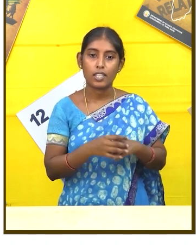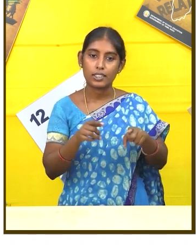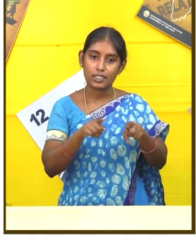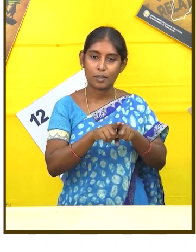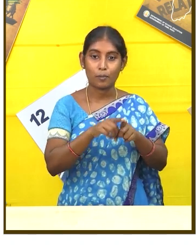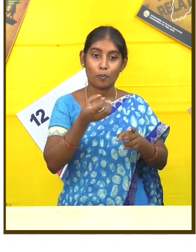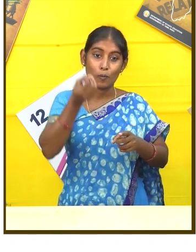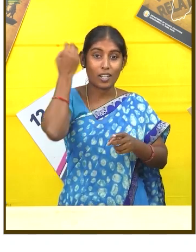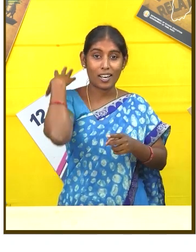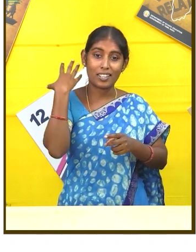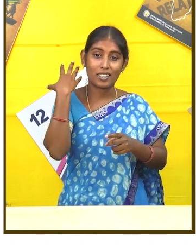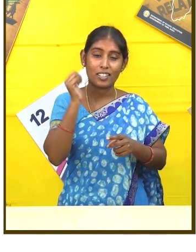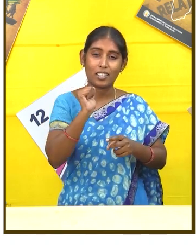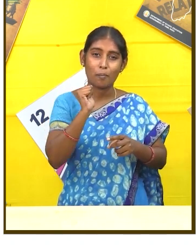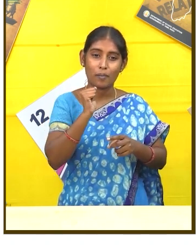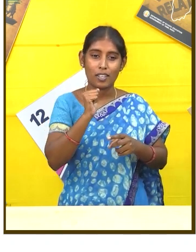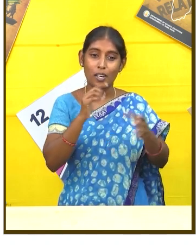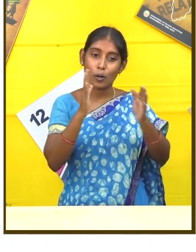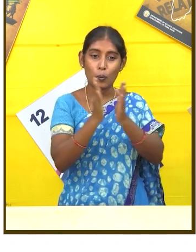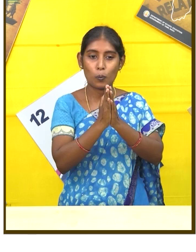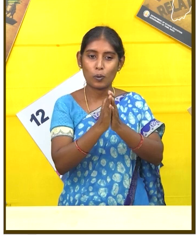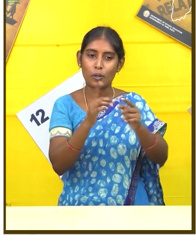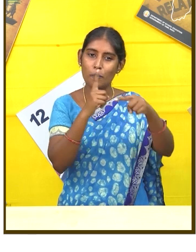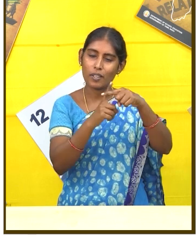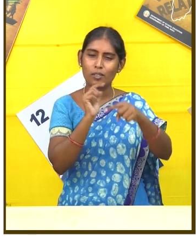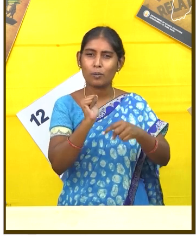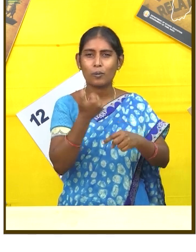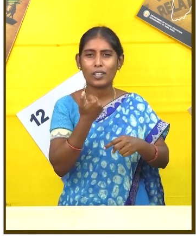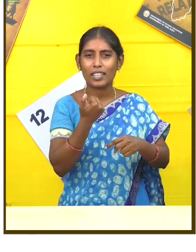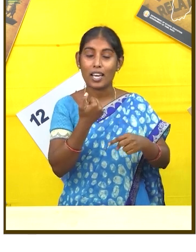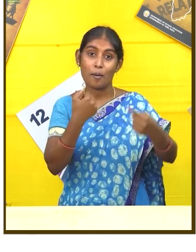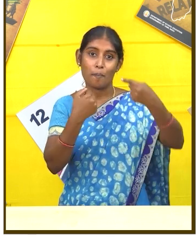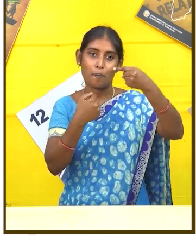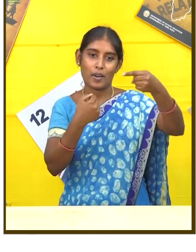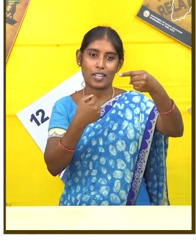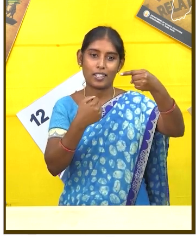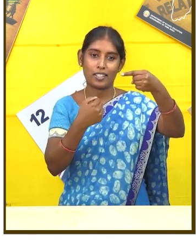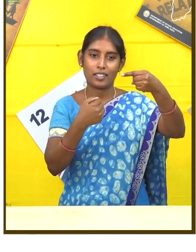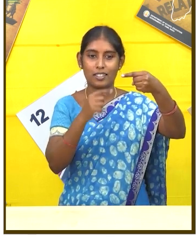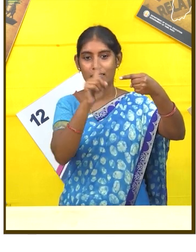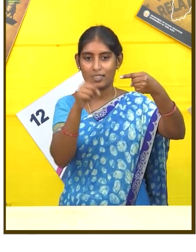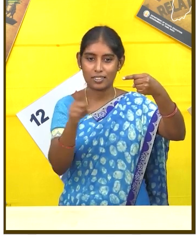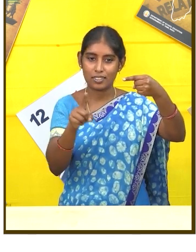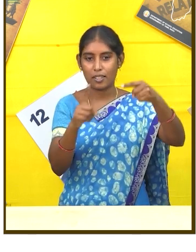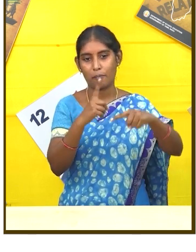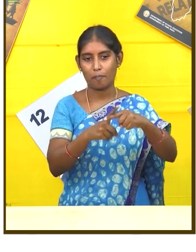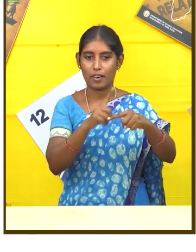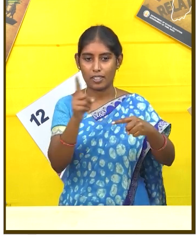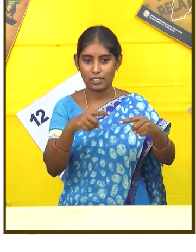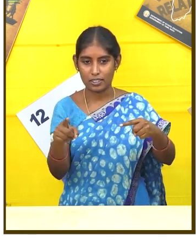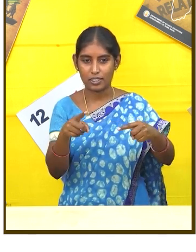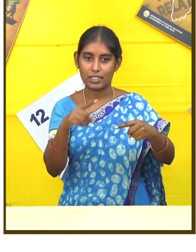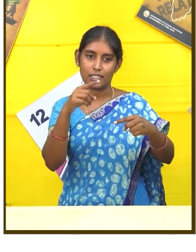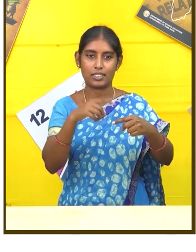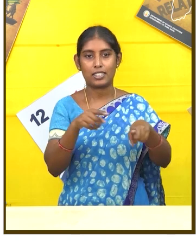And 2 and 3 also we added it. Because we had a plus z and minus z, different sign. So we added